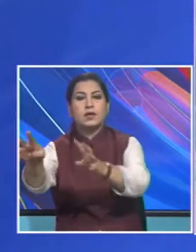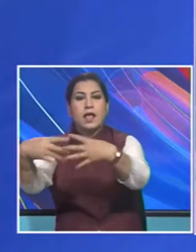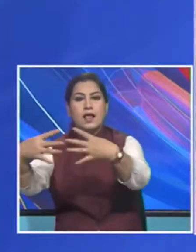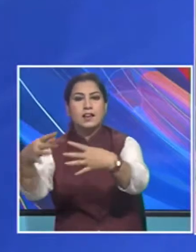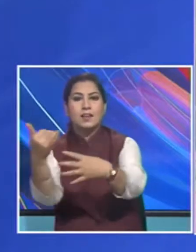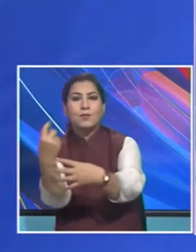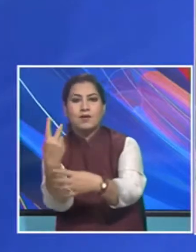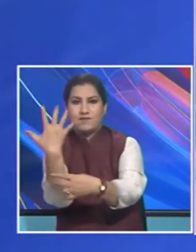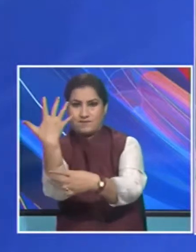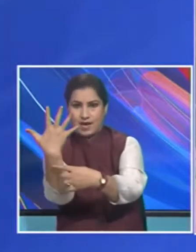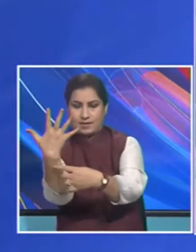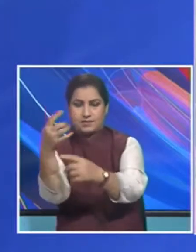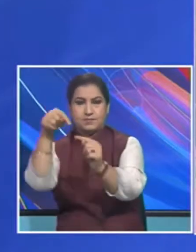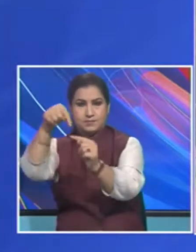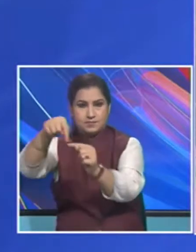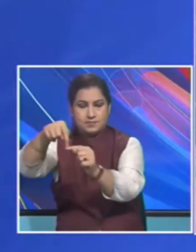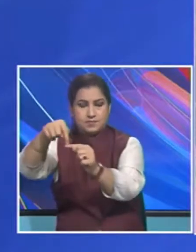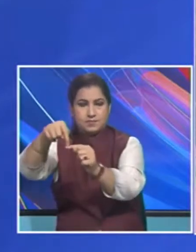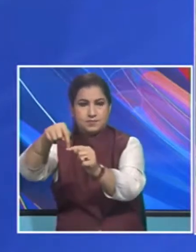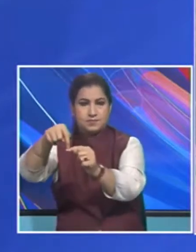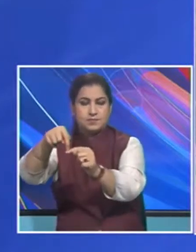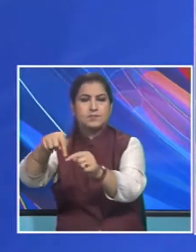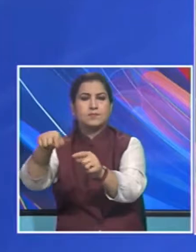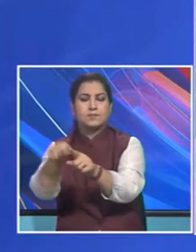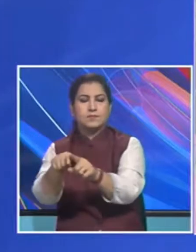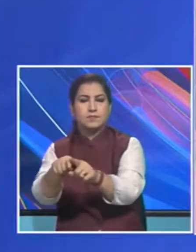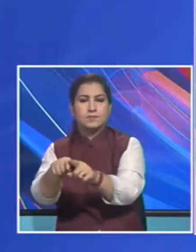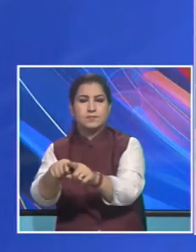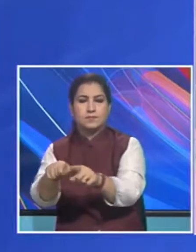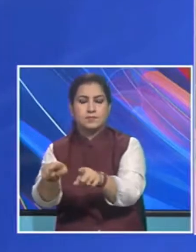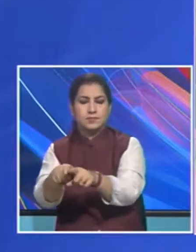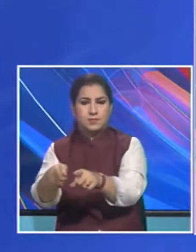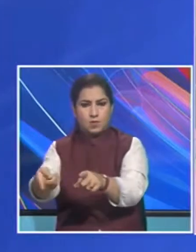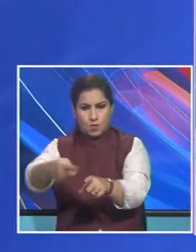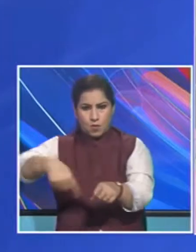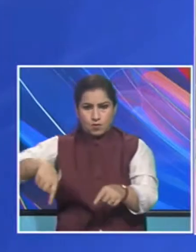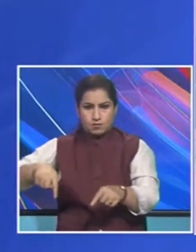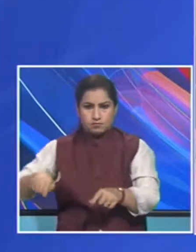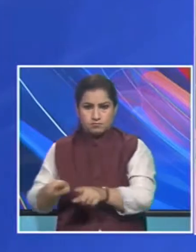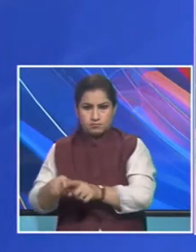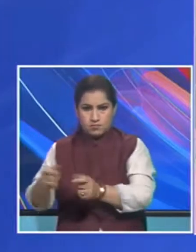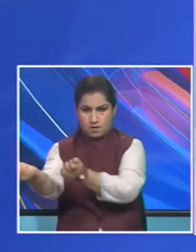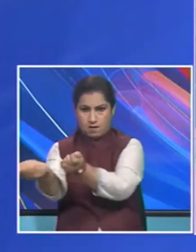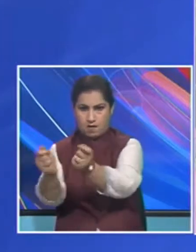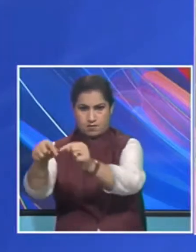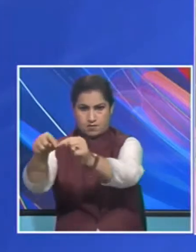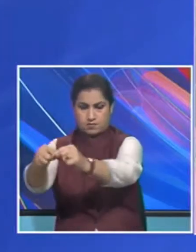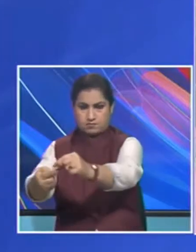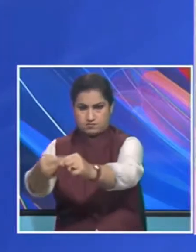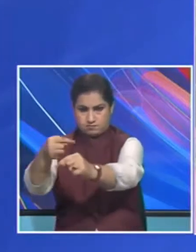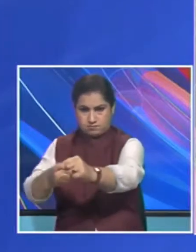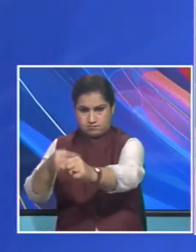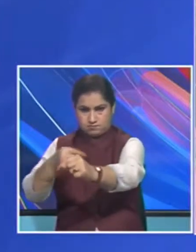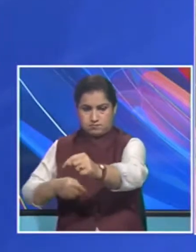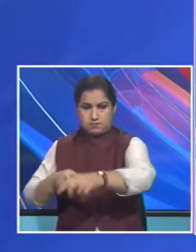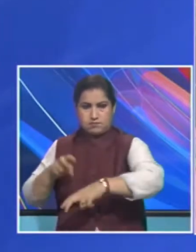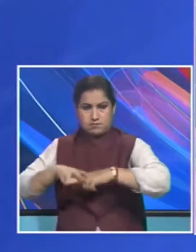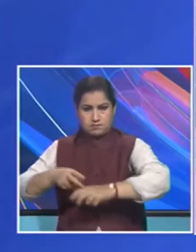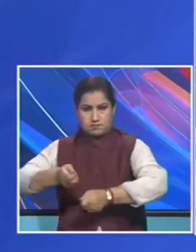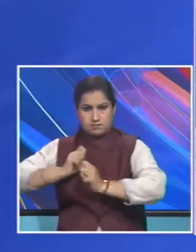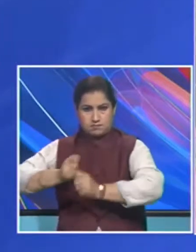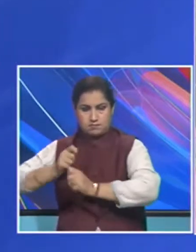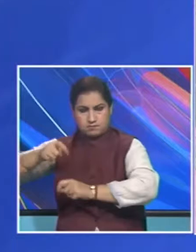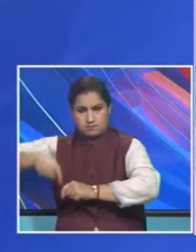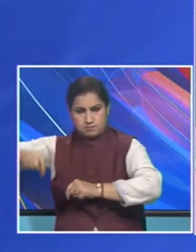In fact, the 6 Sikh will turn out guard at the southern side of the Jaipur column for